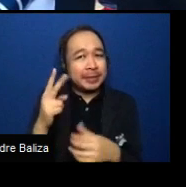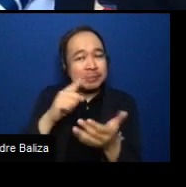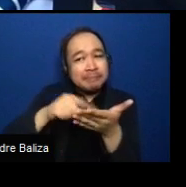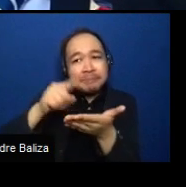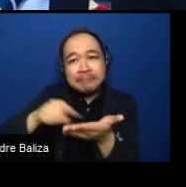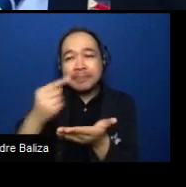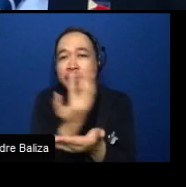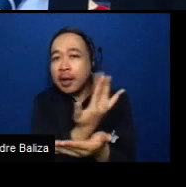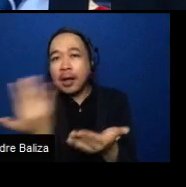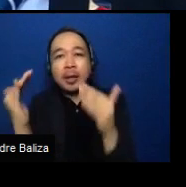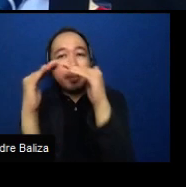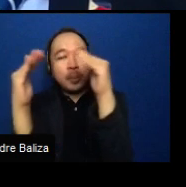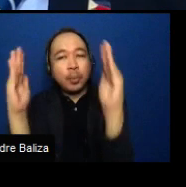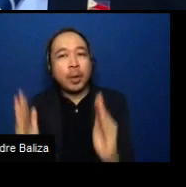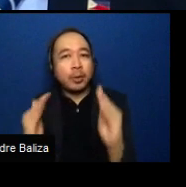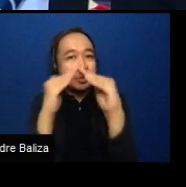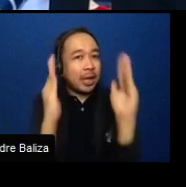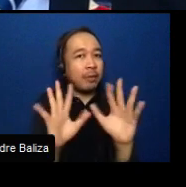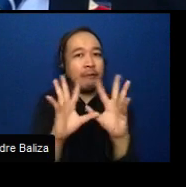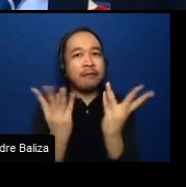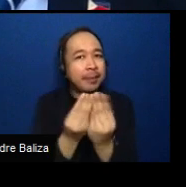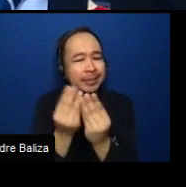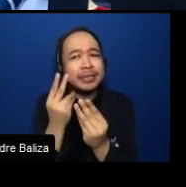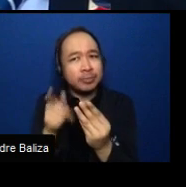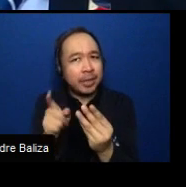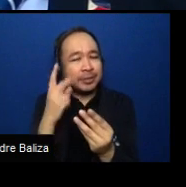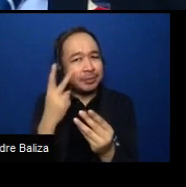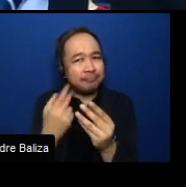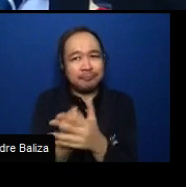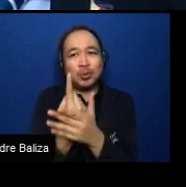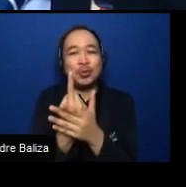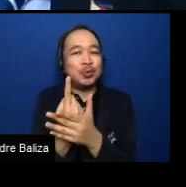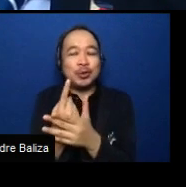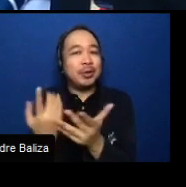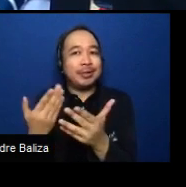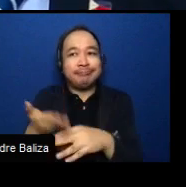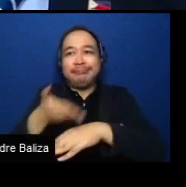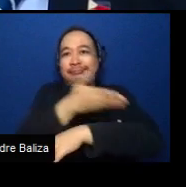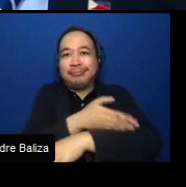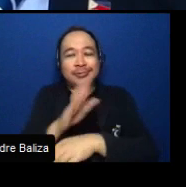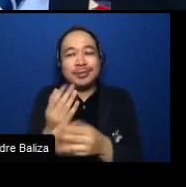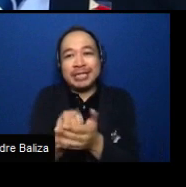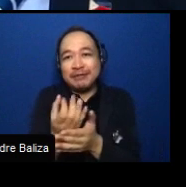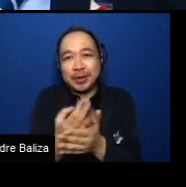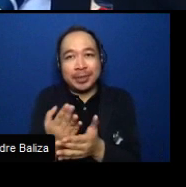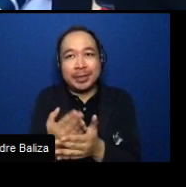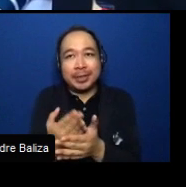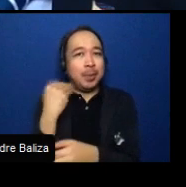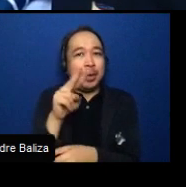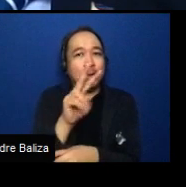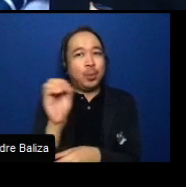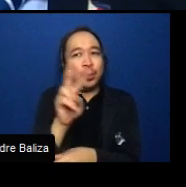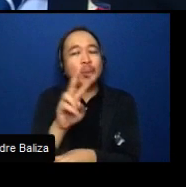and housing to ensure updated demographic and socioeconomic data by early